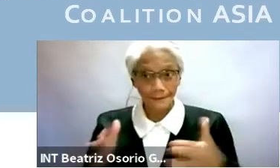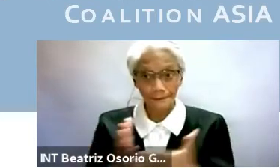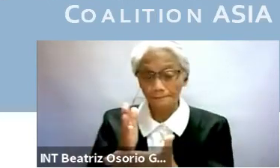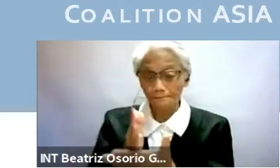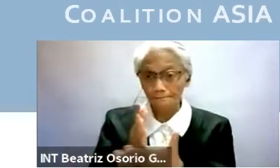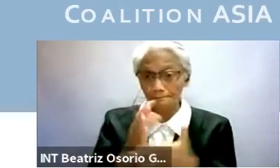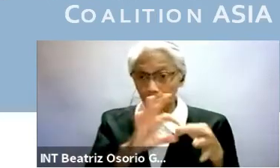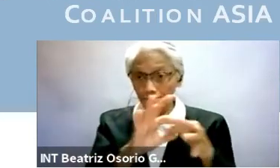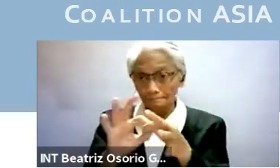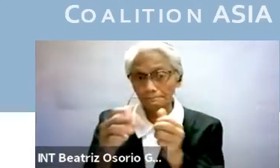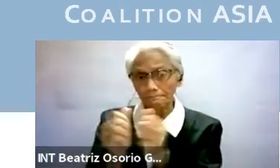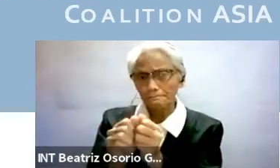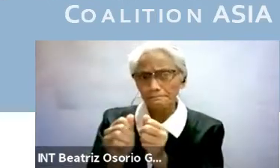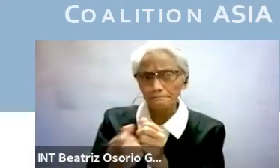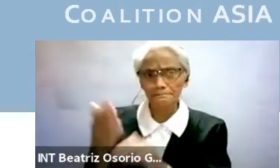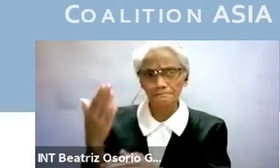Digital Environment.